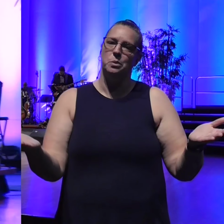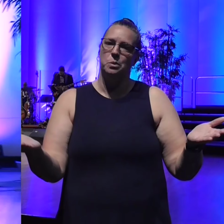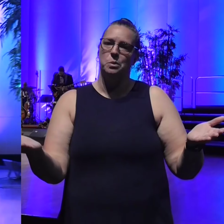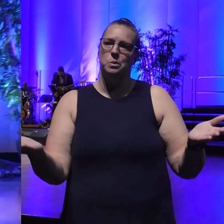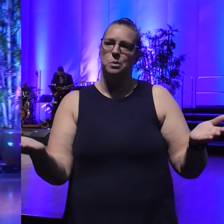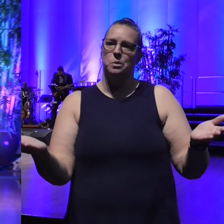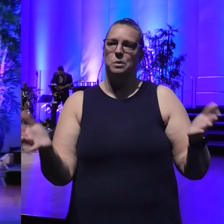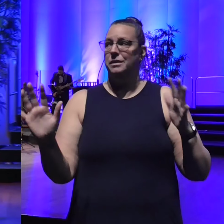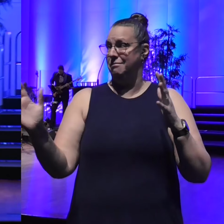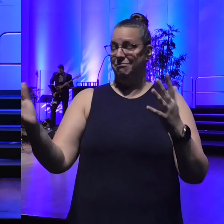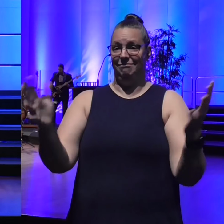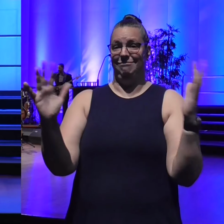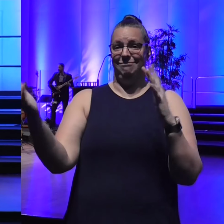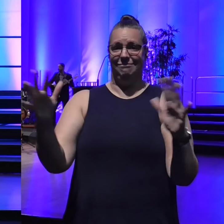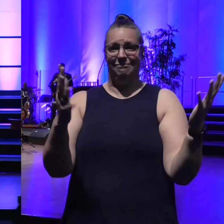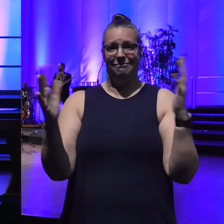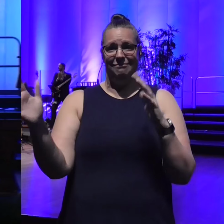through.